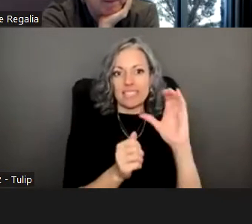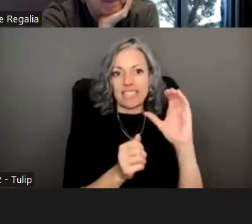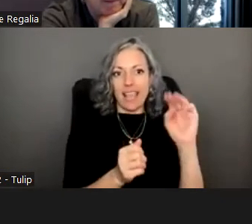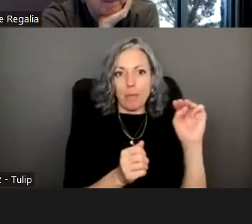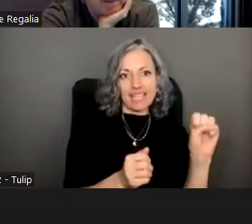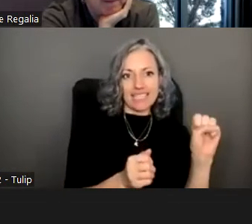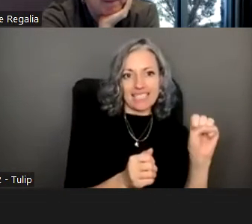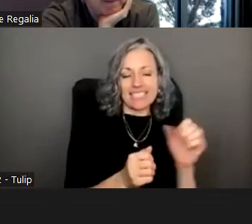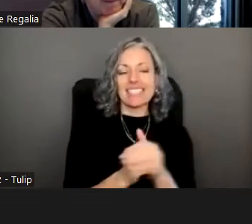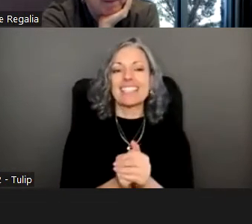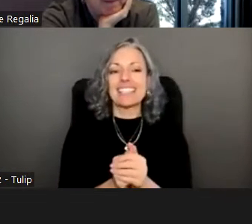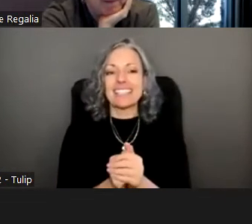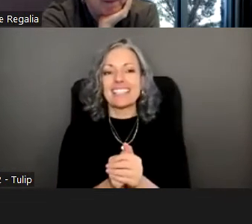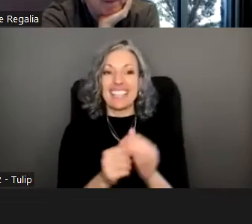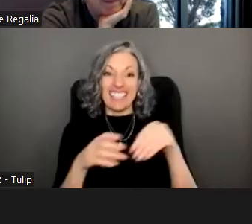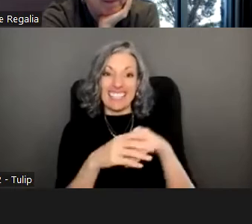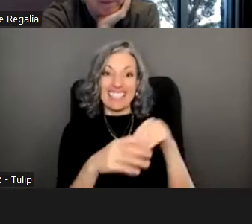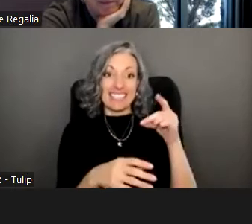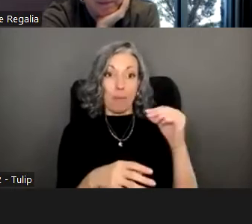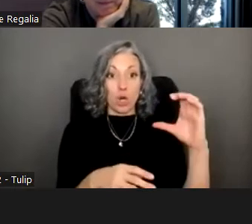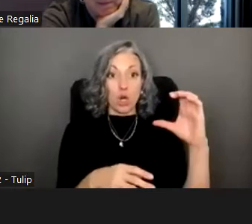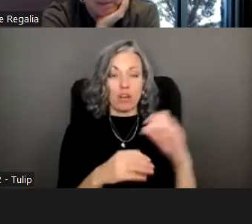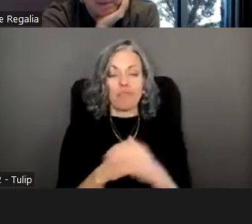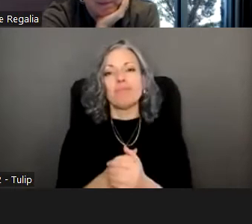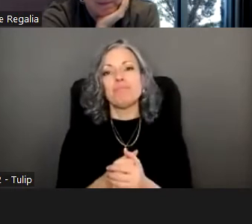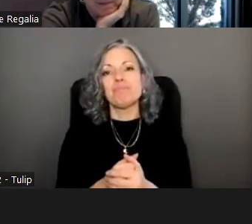regional administrator in December.